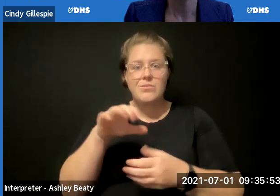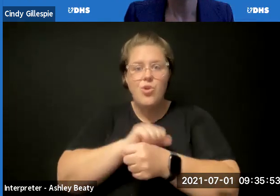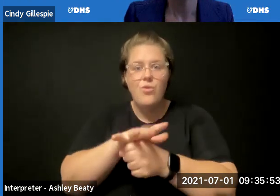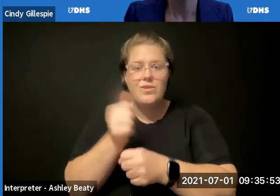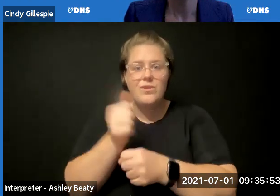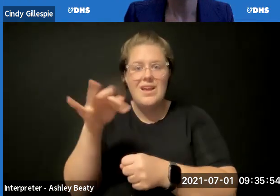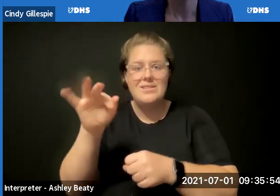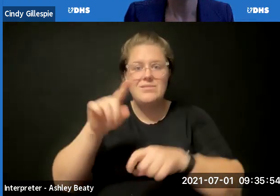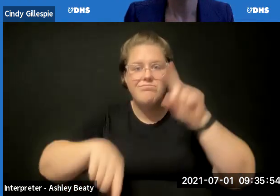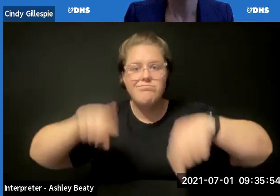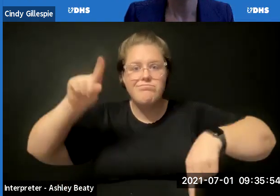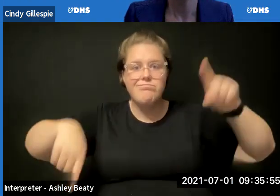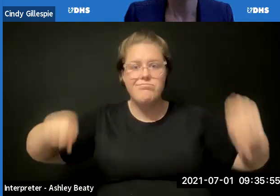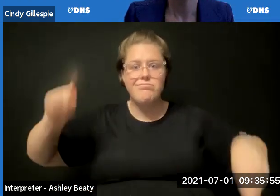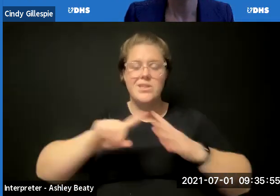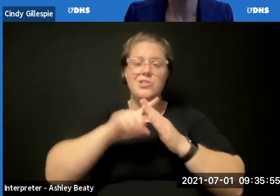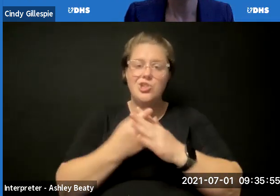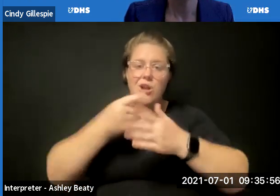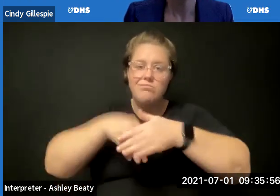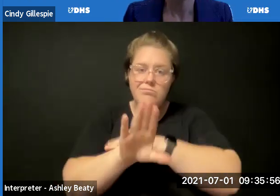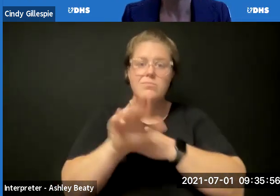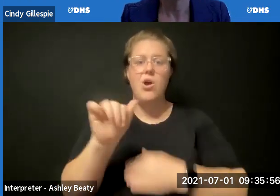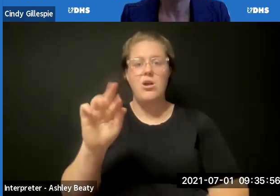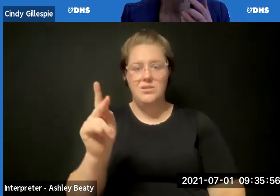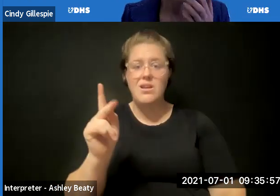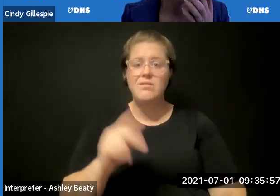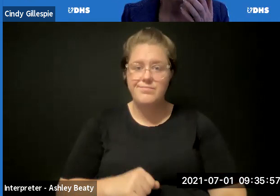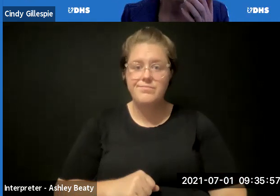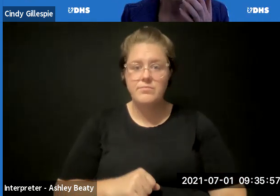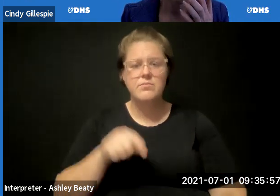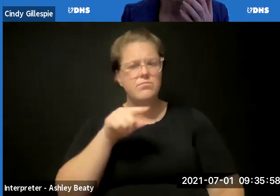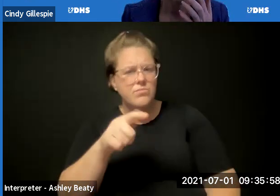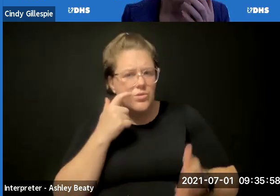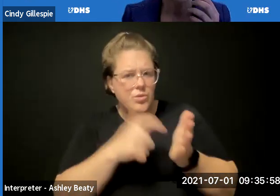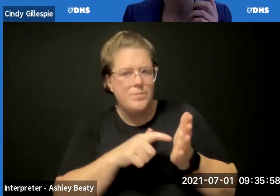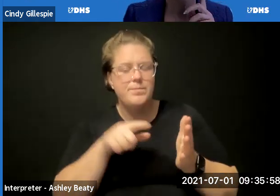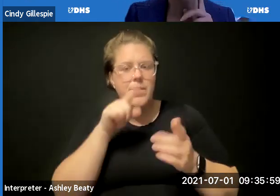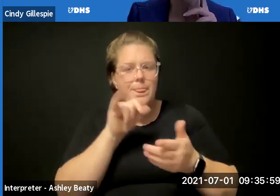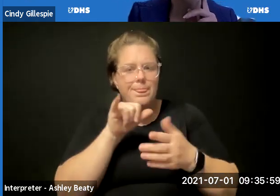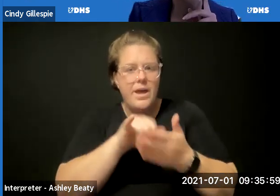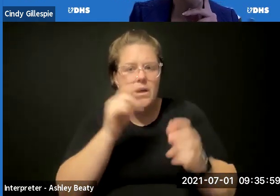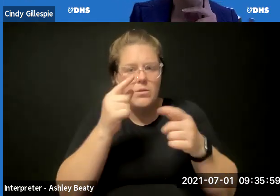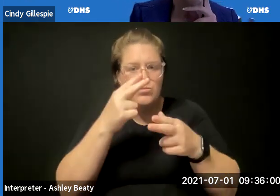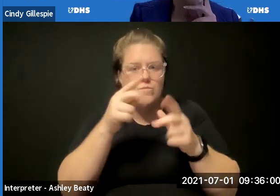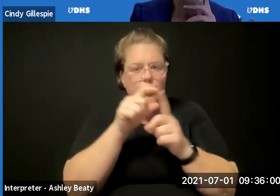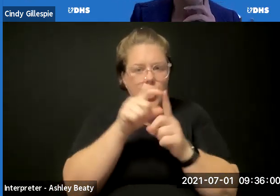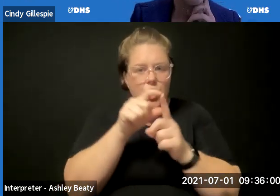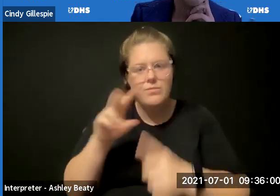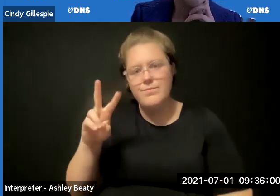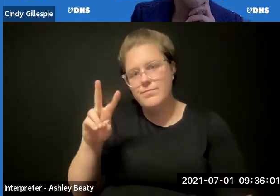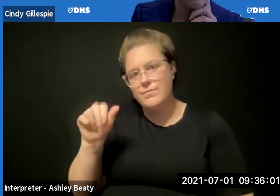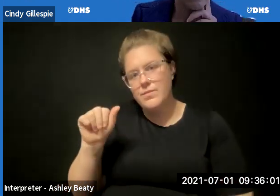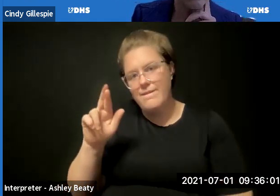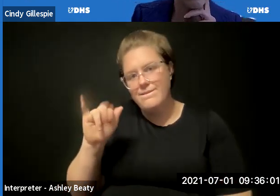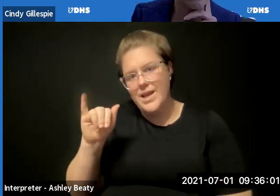into Arkansas. Great, and I know you mentioned the word variant. I want to follow up on that here in a minute, but as we look at what we're seeing